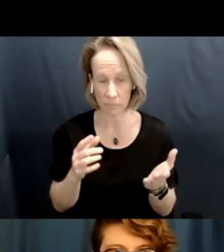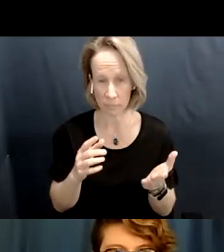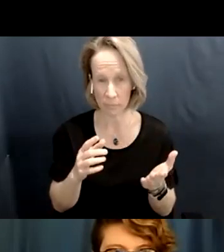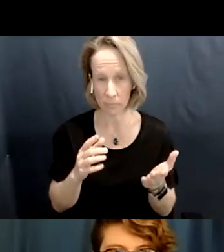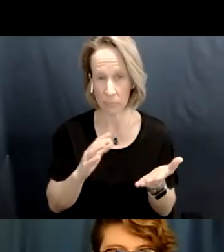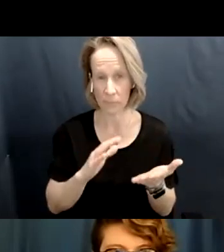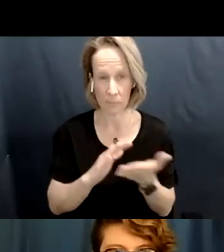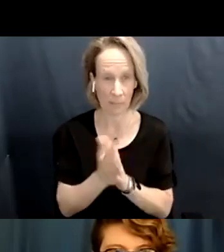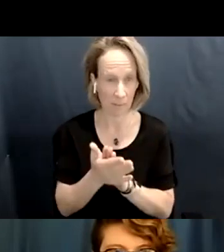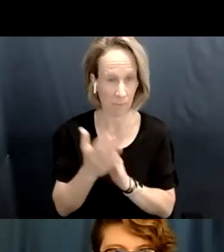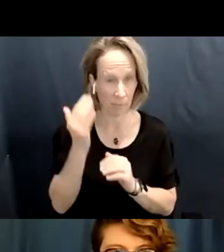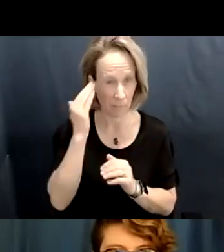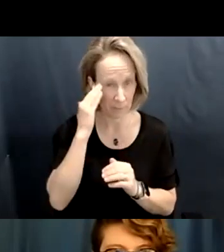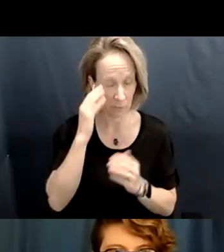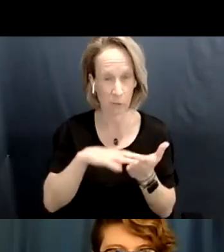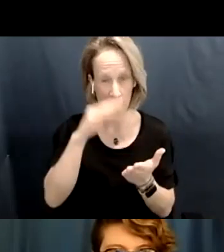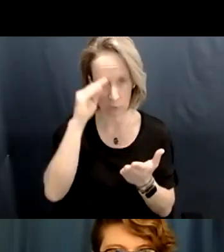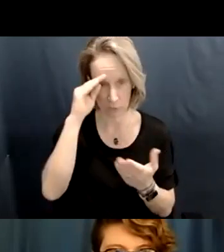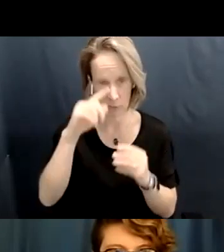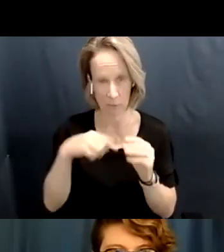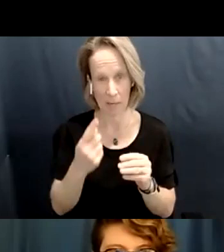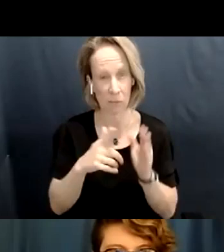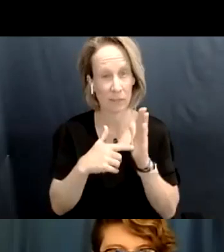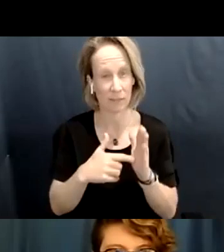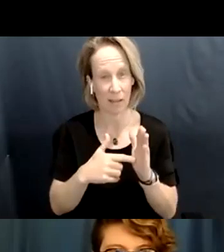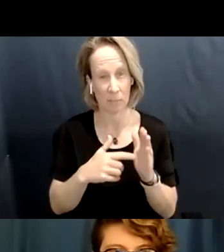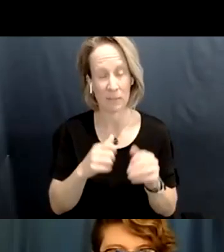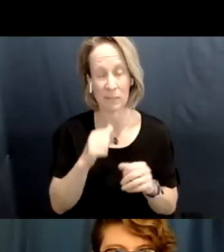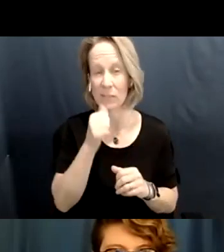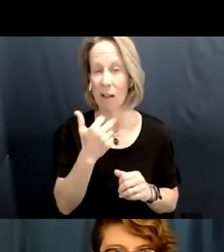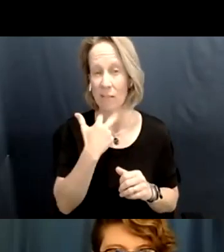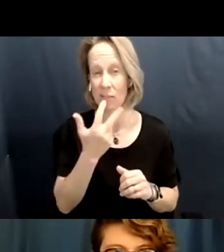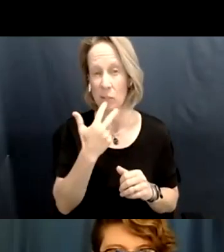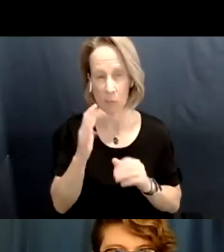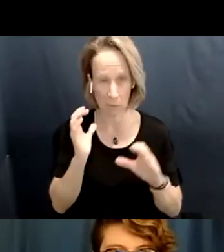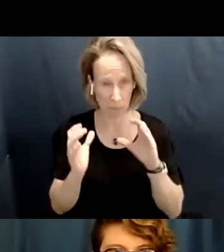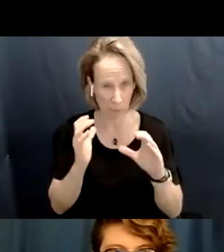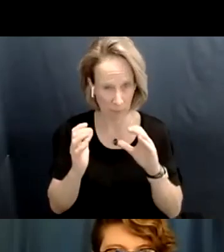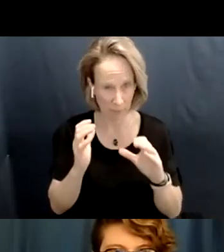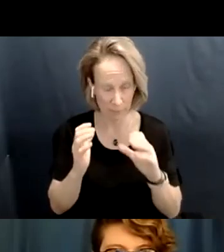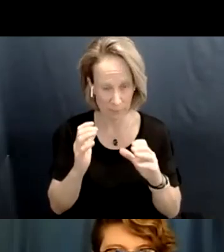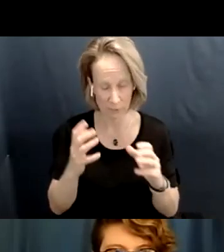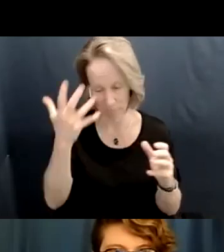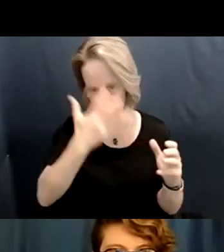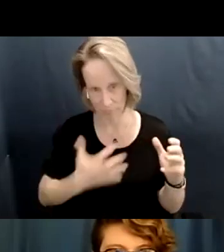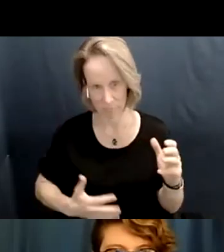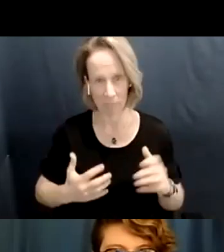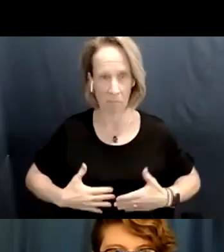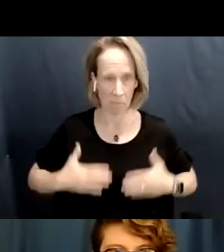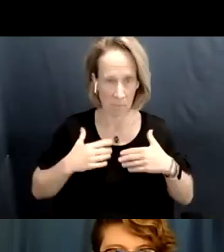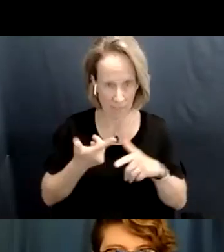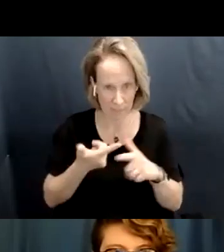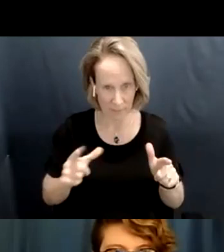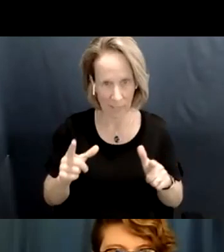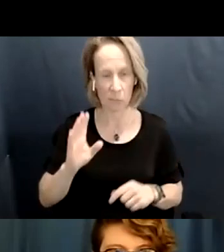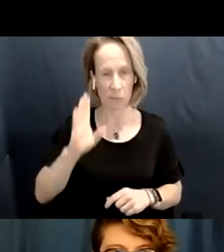of the examples of nonverbal communication in the virtual space, right? Eye contact, affirming body language, being aware of our